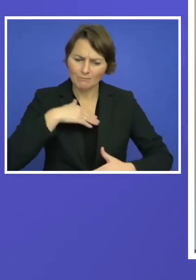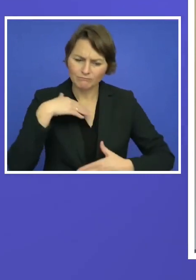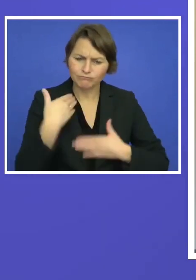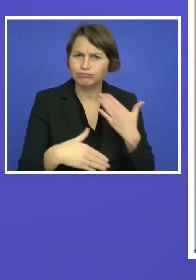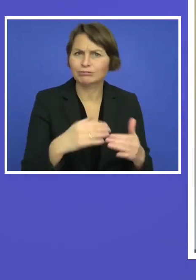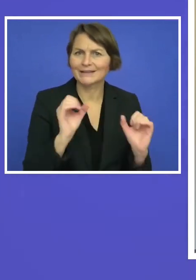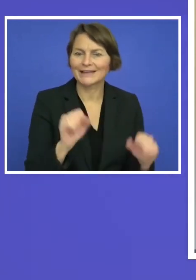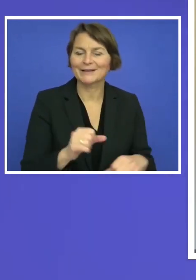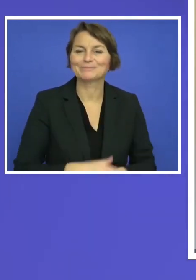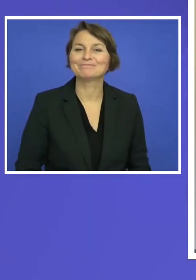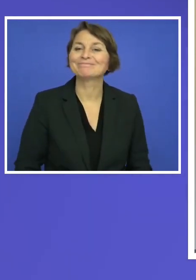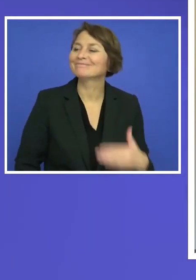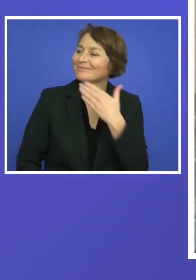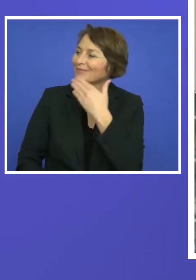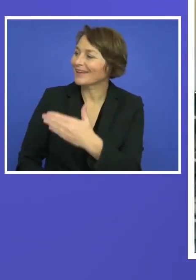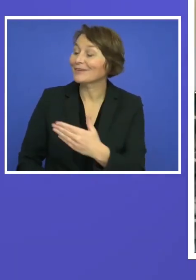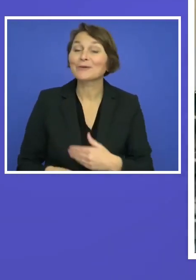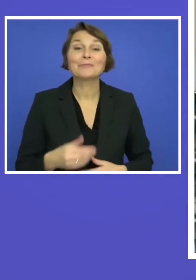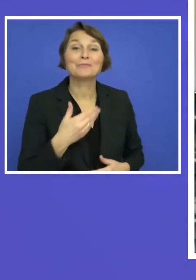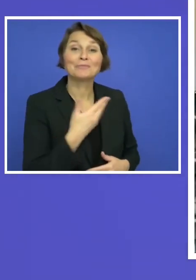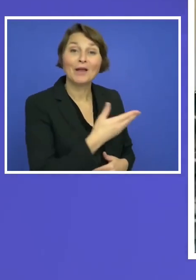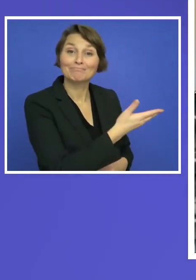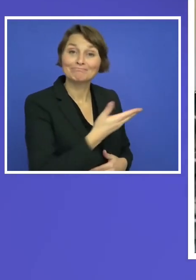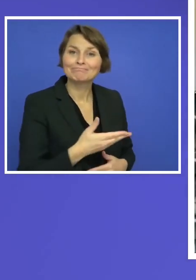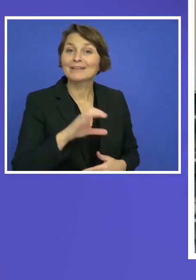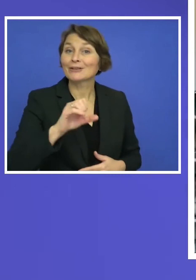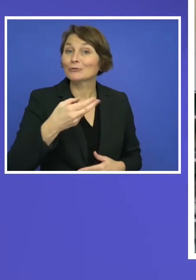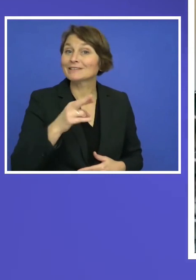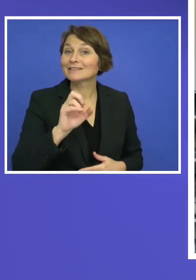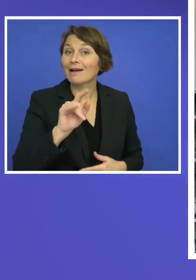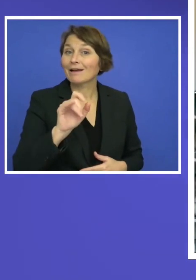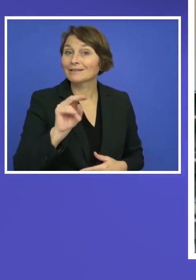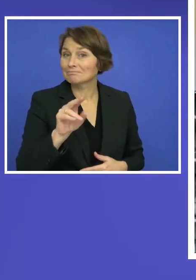invite Christiana with your key takeaway.